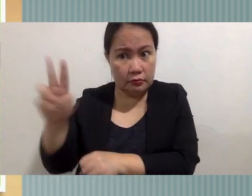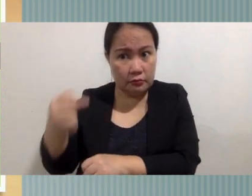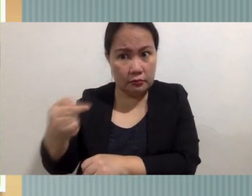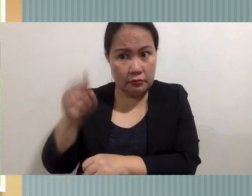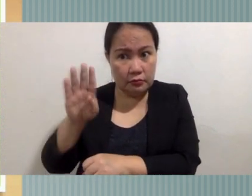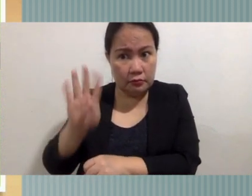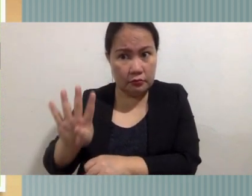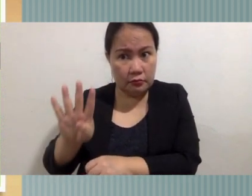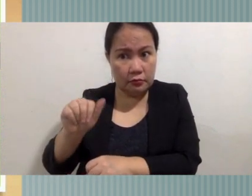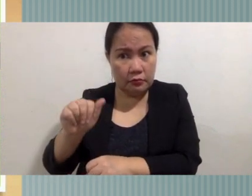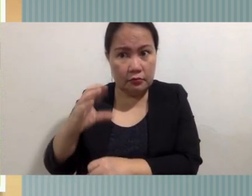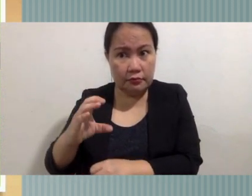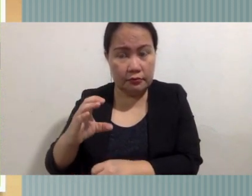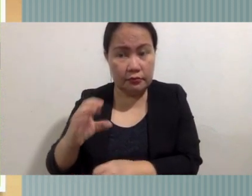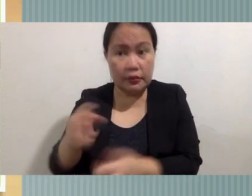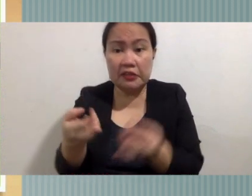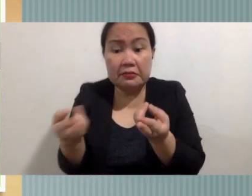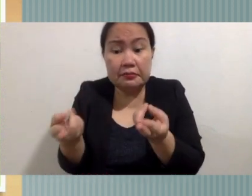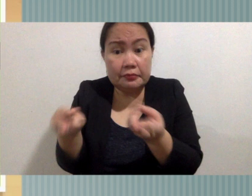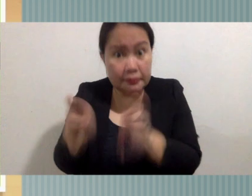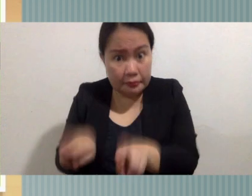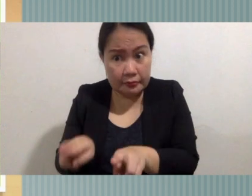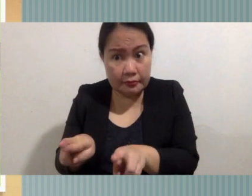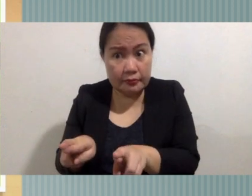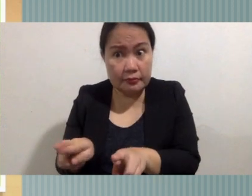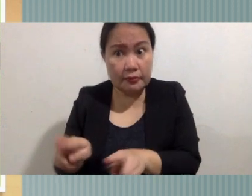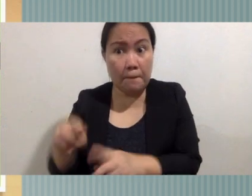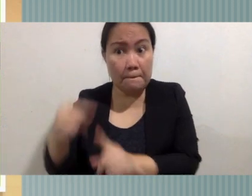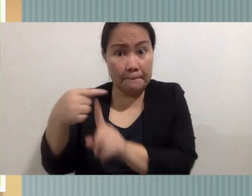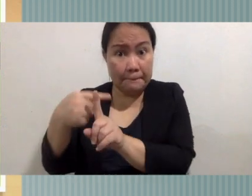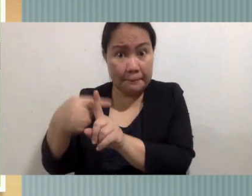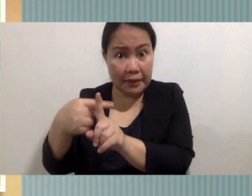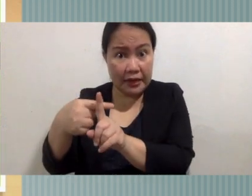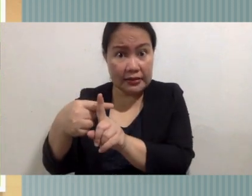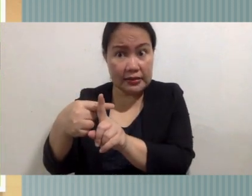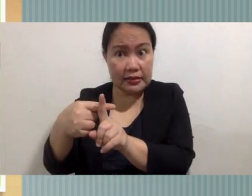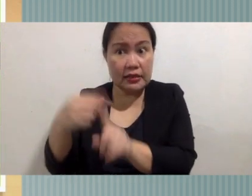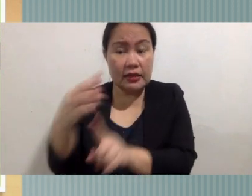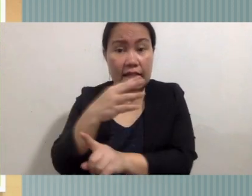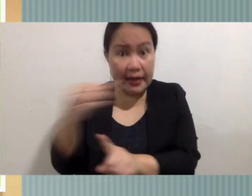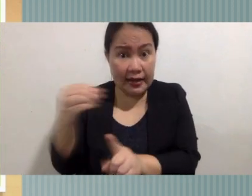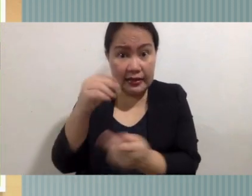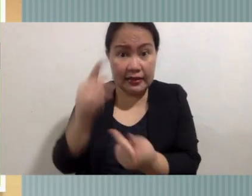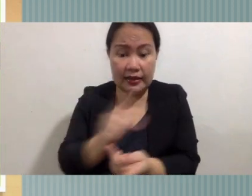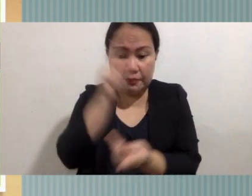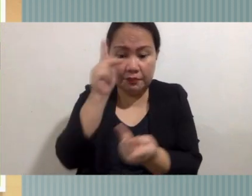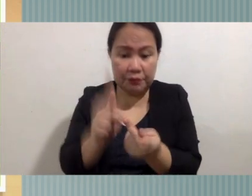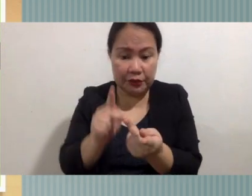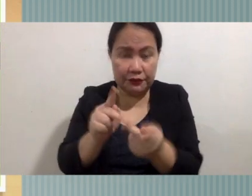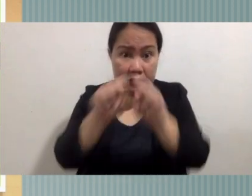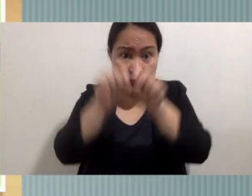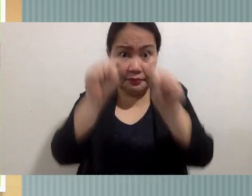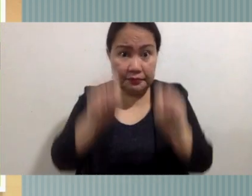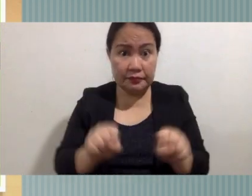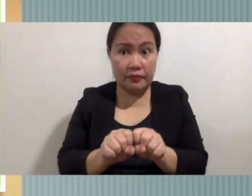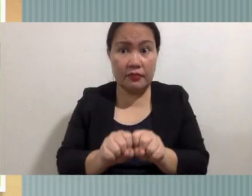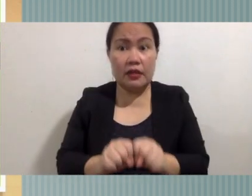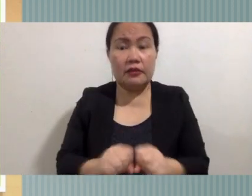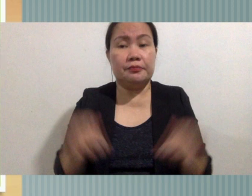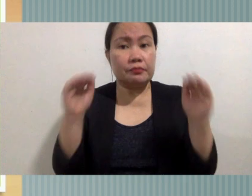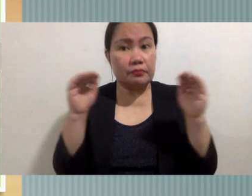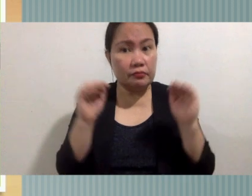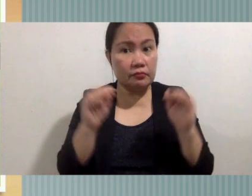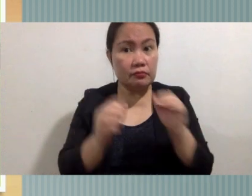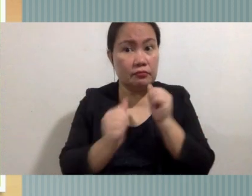na b squared minus 4ac at ang result ay positive and a perfect square, therefore,